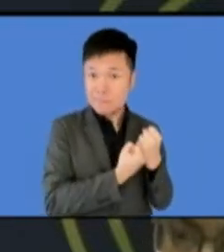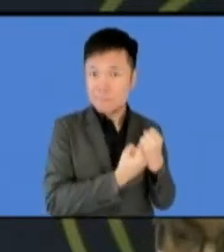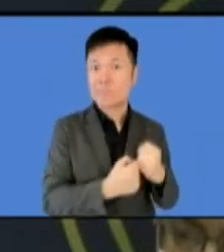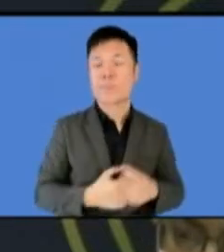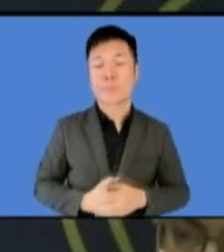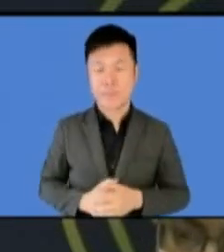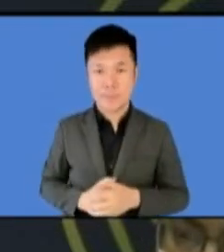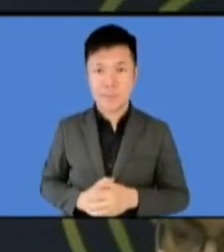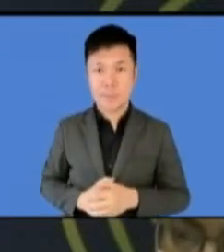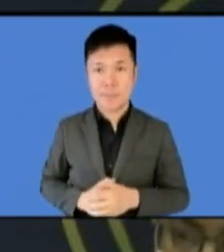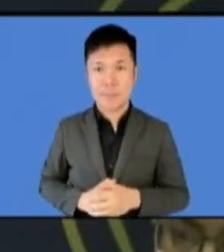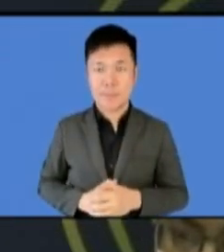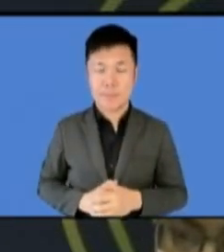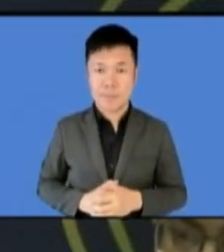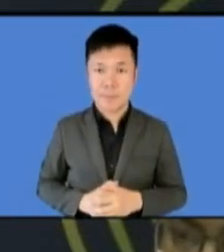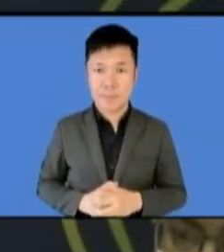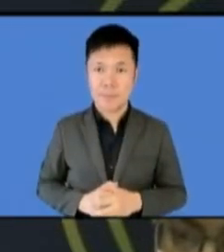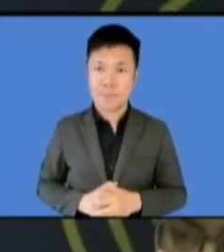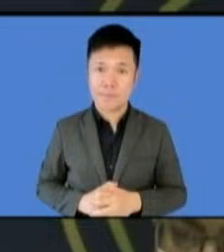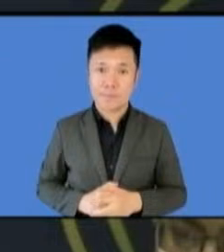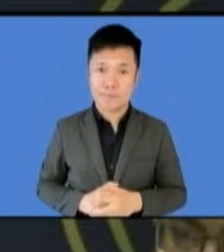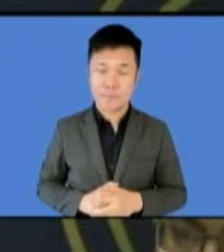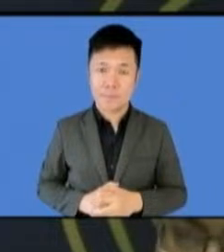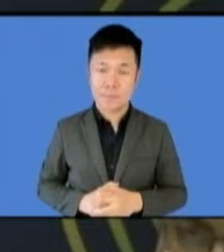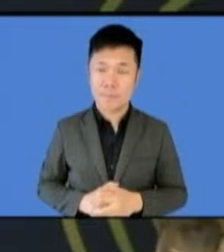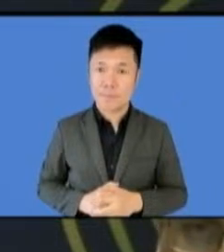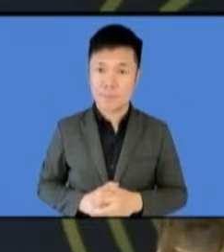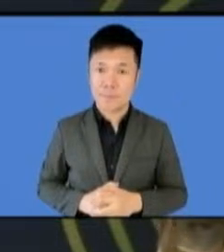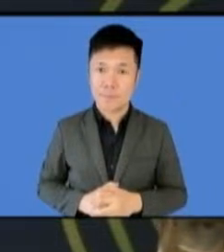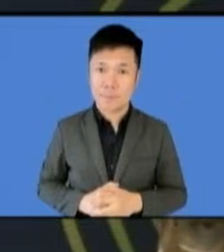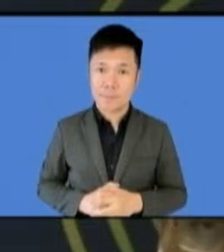so, so with that, the